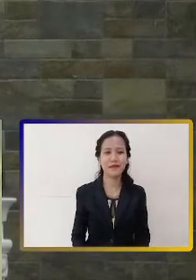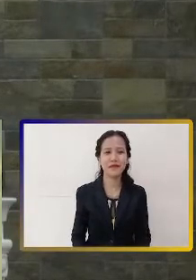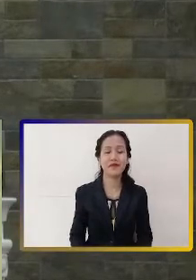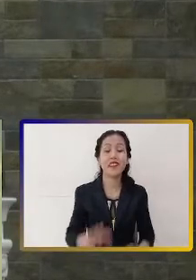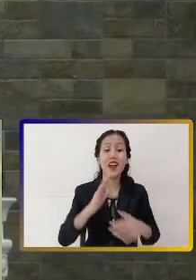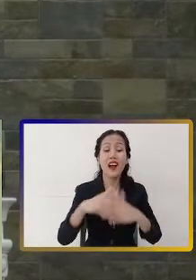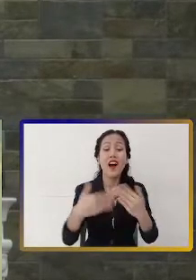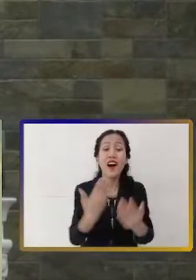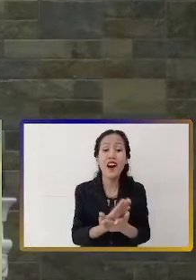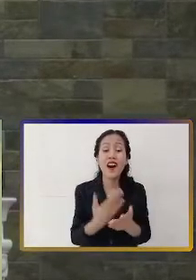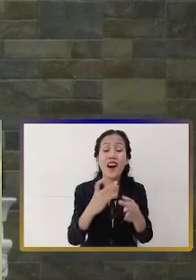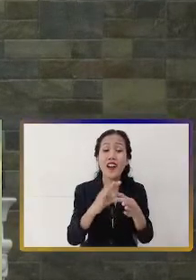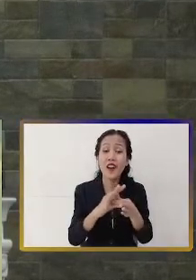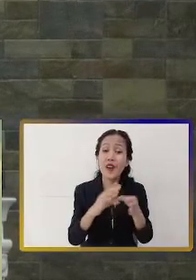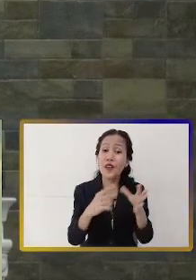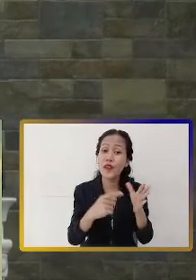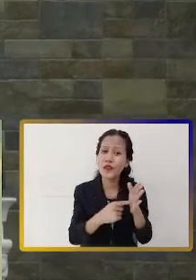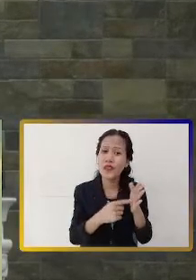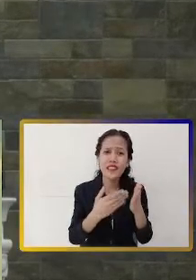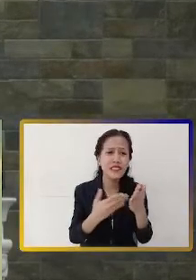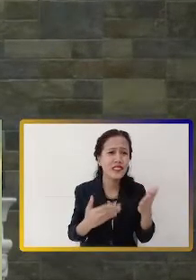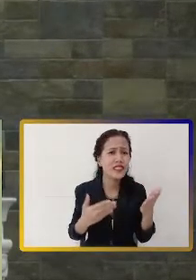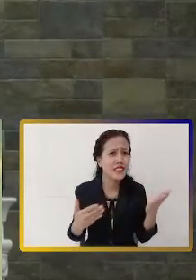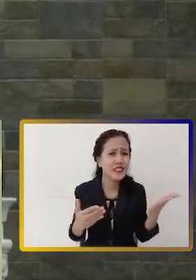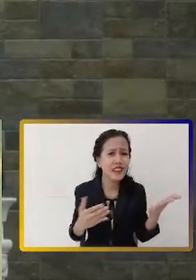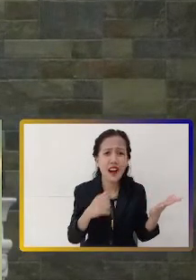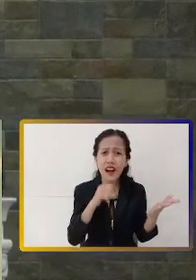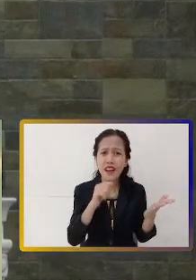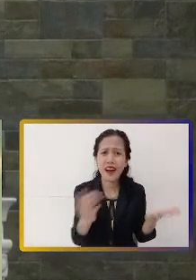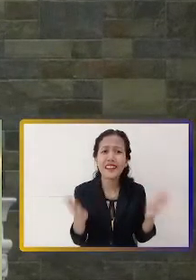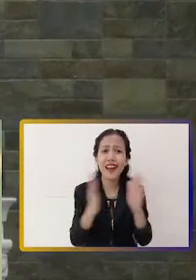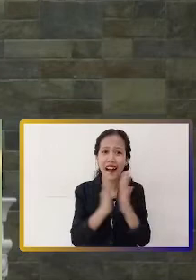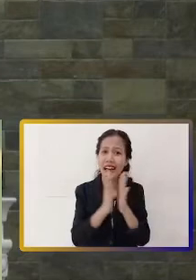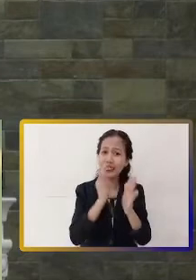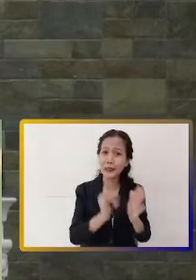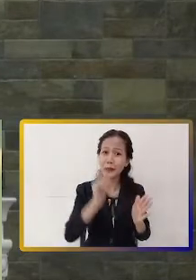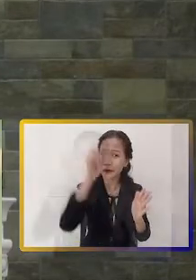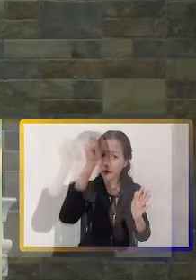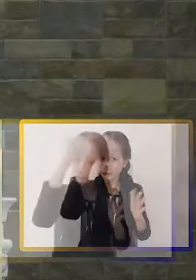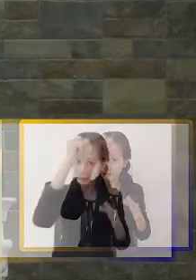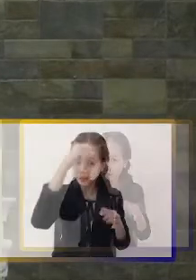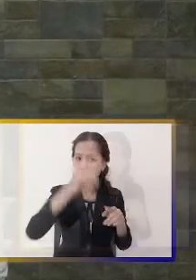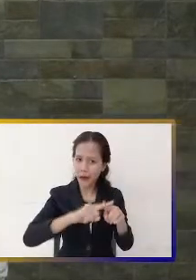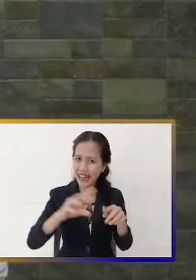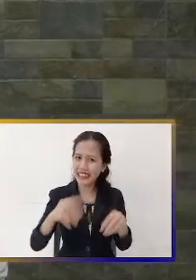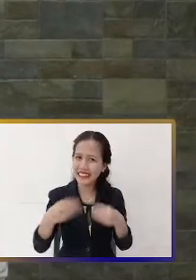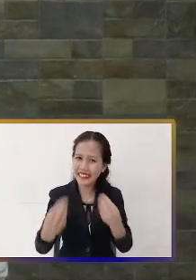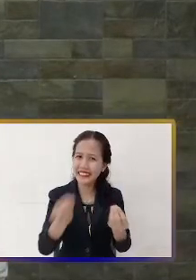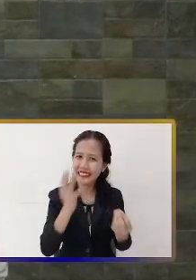Lahat ito ay hindi hiningin ni Solomon pero binigay ng Diyos kay Solomon. For one reason.